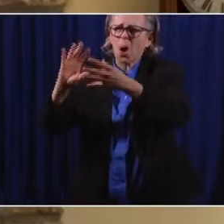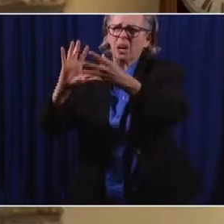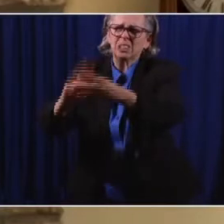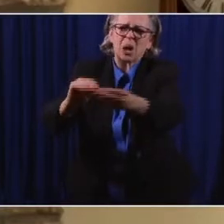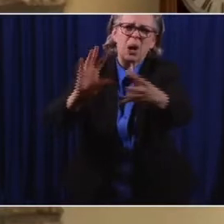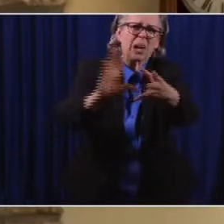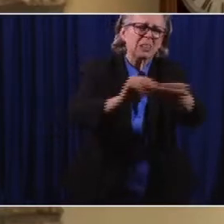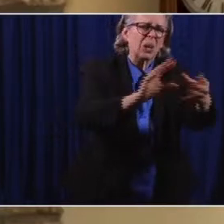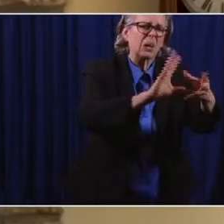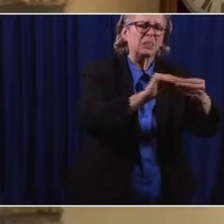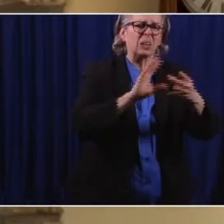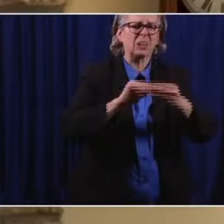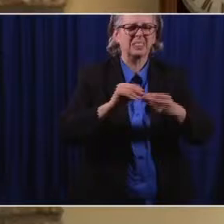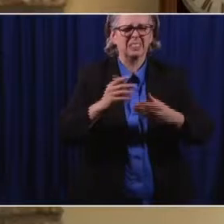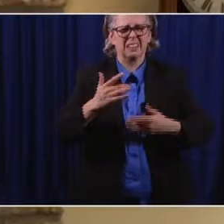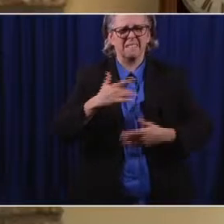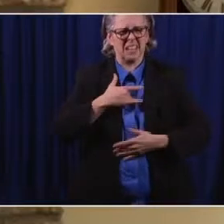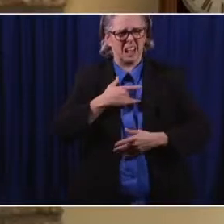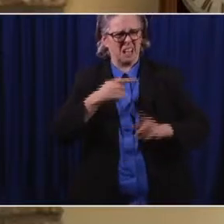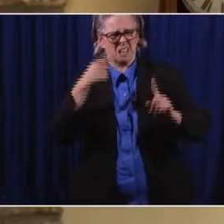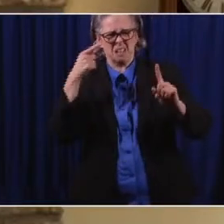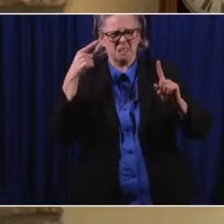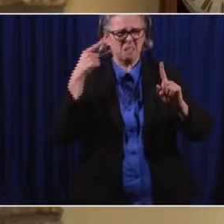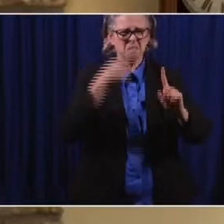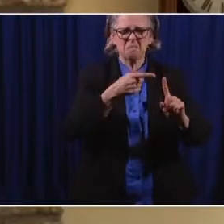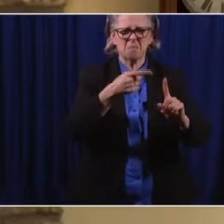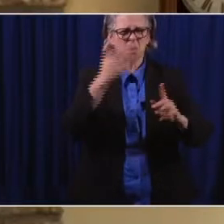died because no one could go visit the parent.